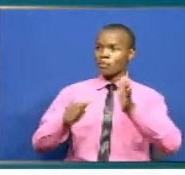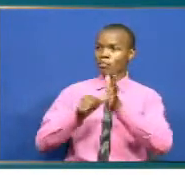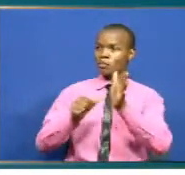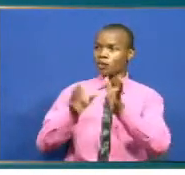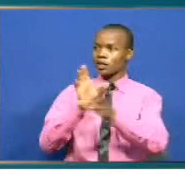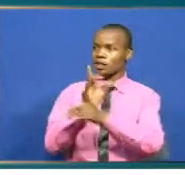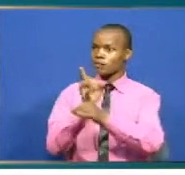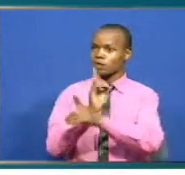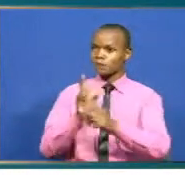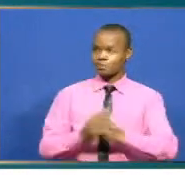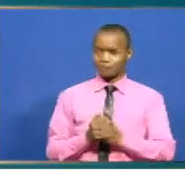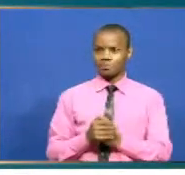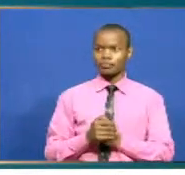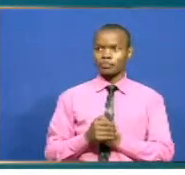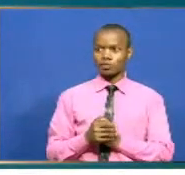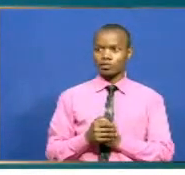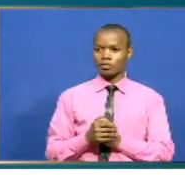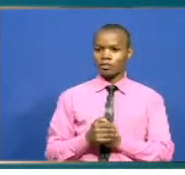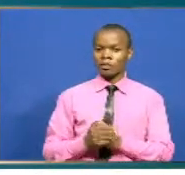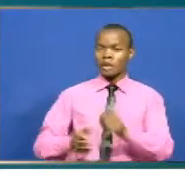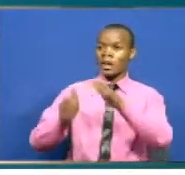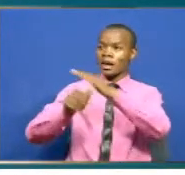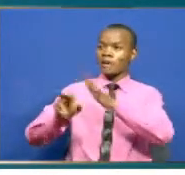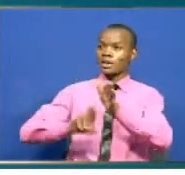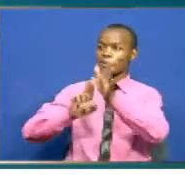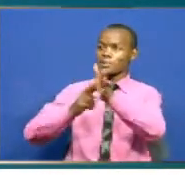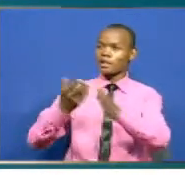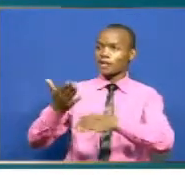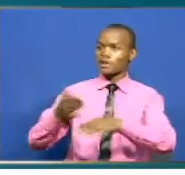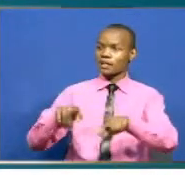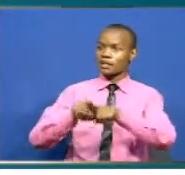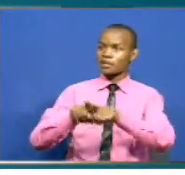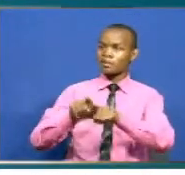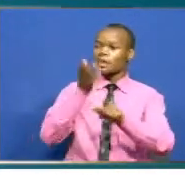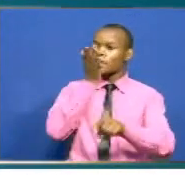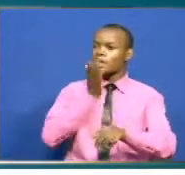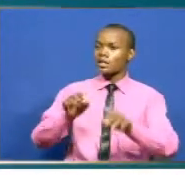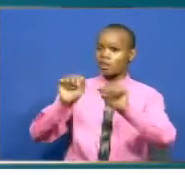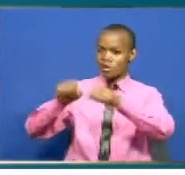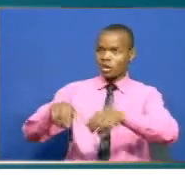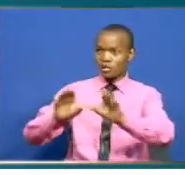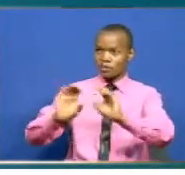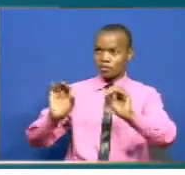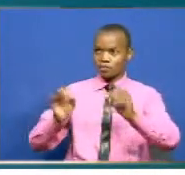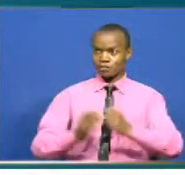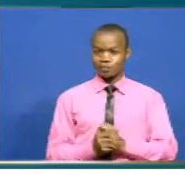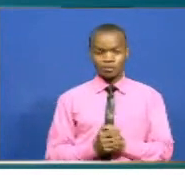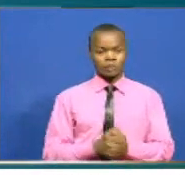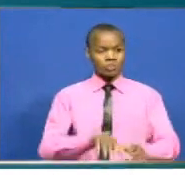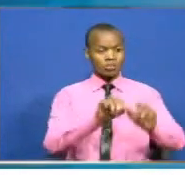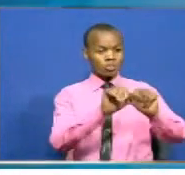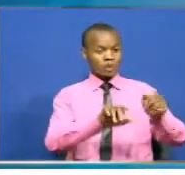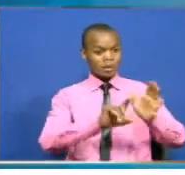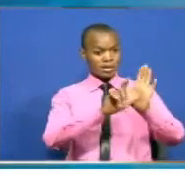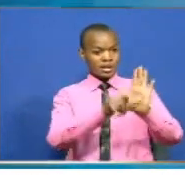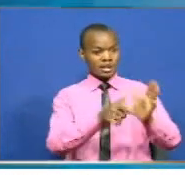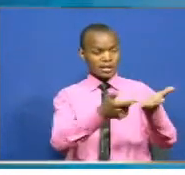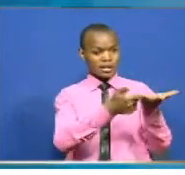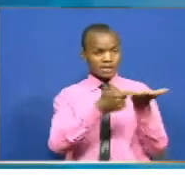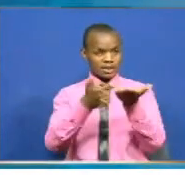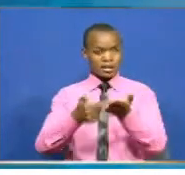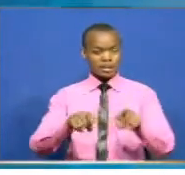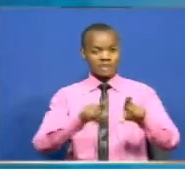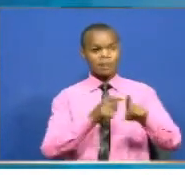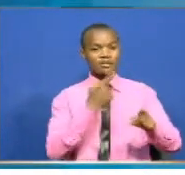right. So underrepresentations is there. All right. And we cannot ignore that. All right. Mm-hmm. We will come back to that. And you've given the